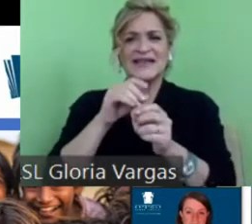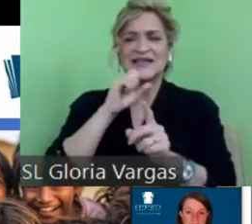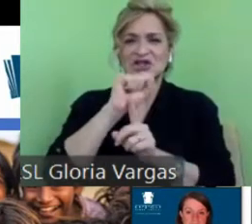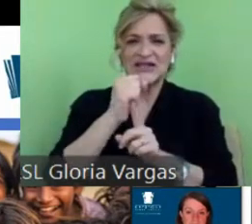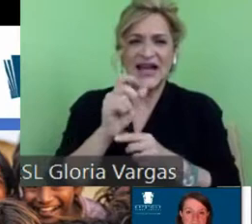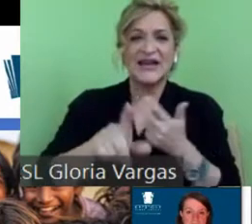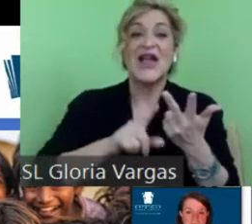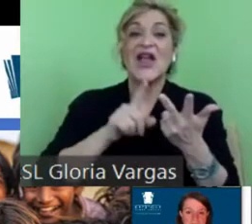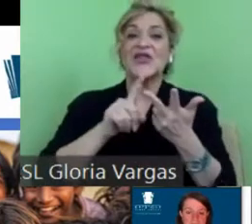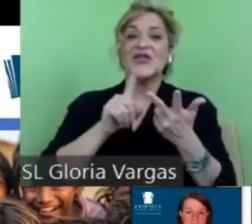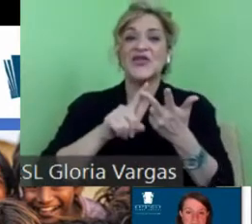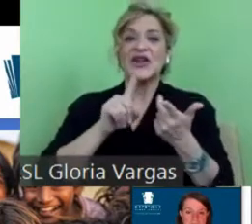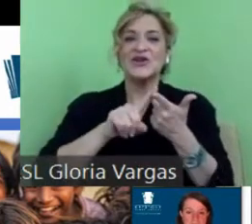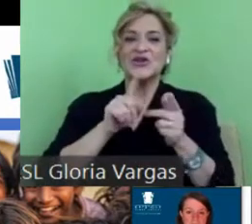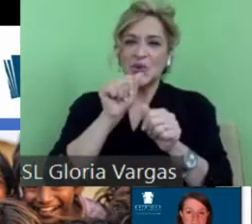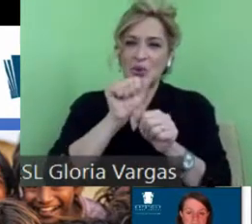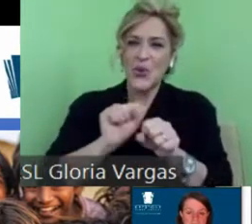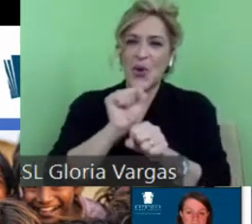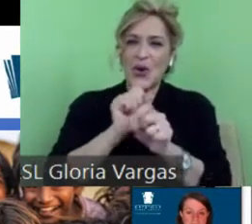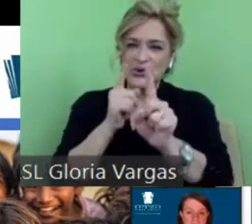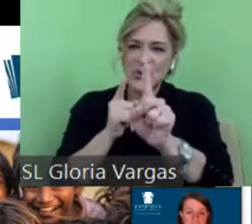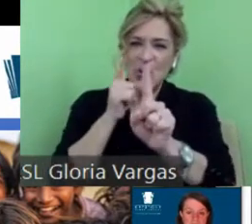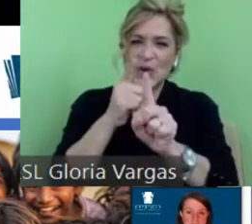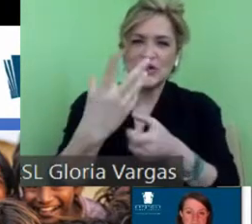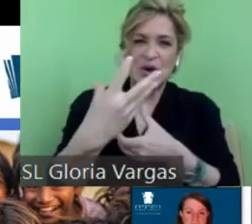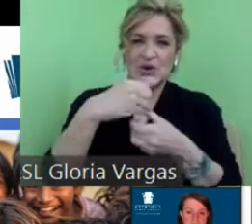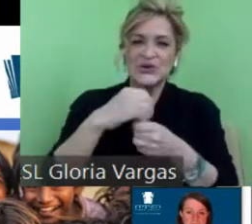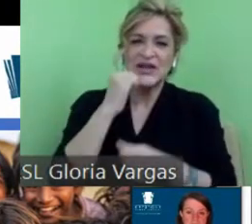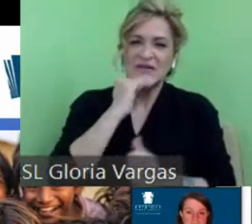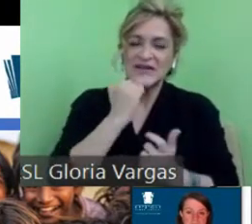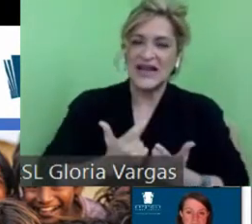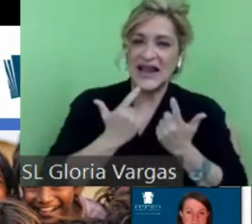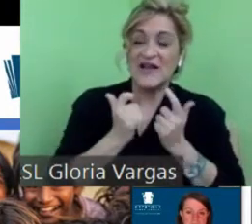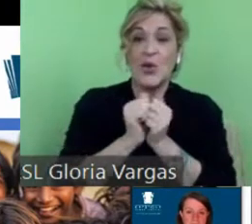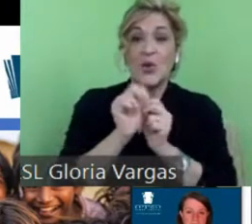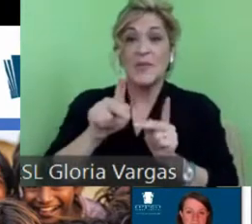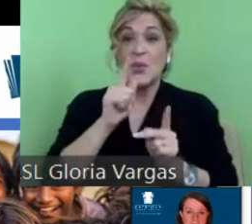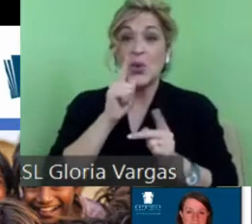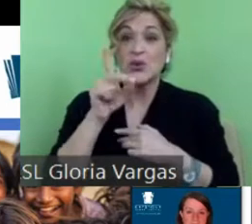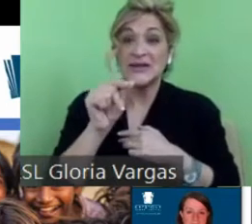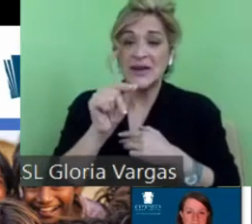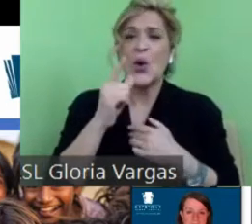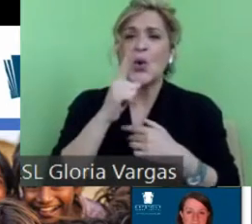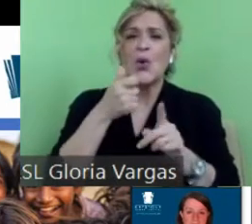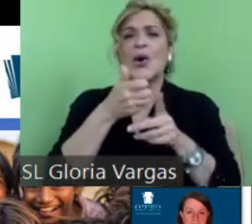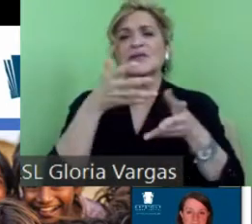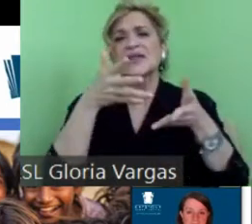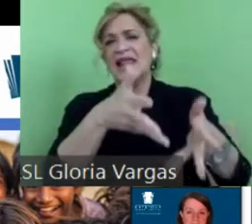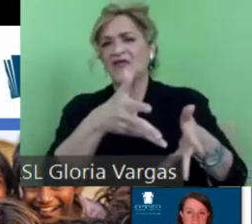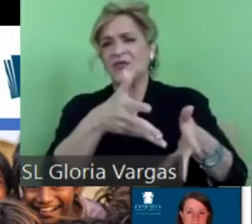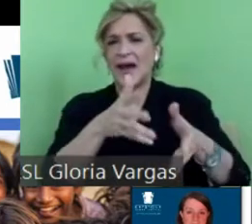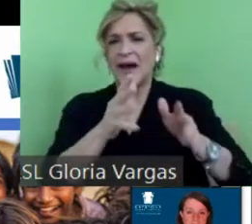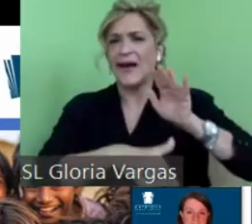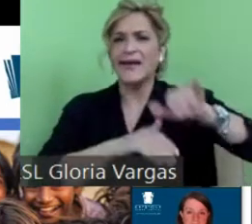towards inclusive everyday lives for people with disabilities who have often been left behind, segregated, and